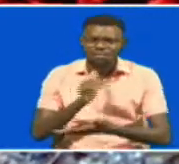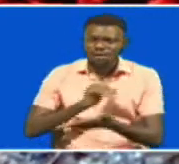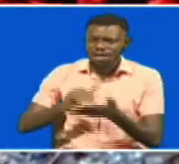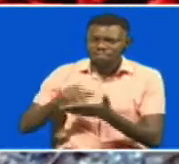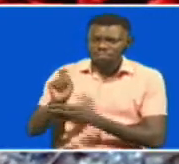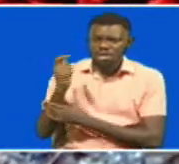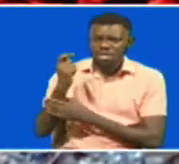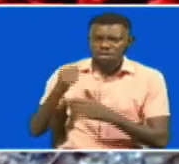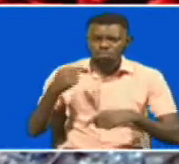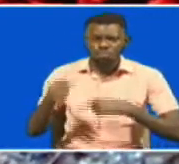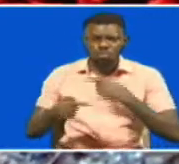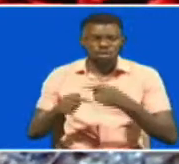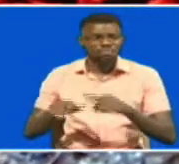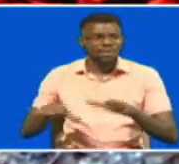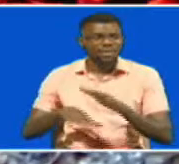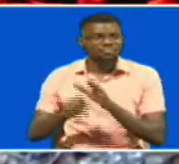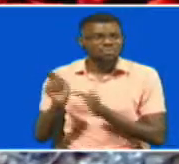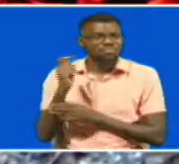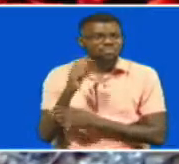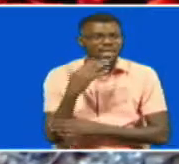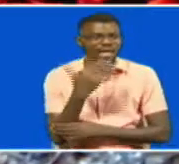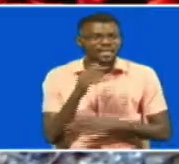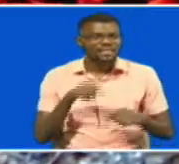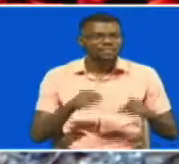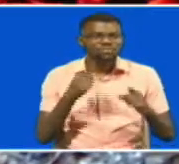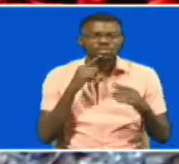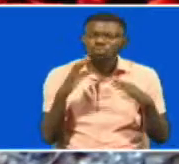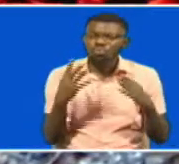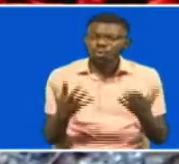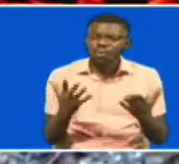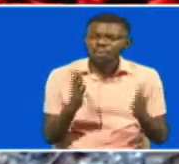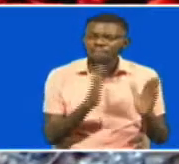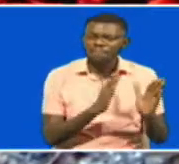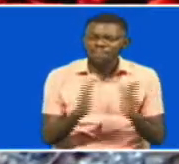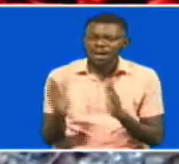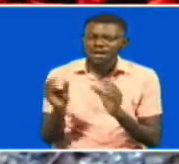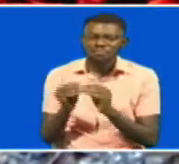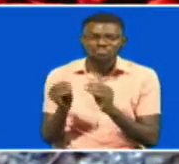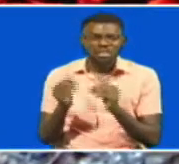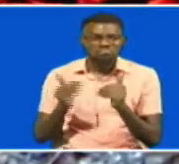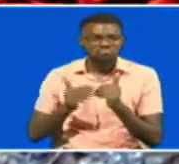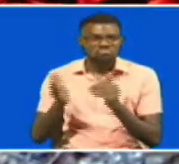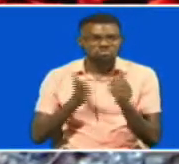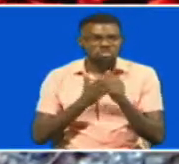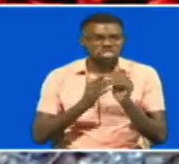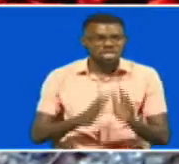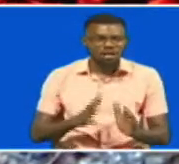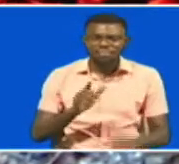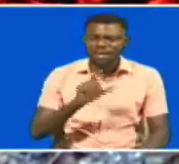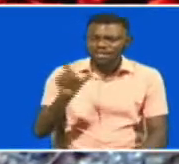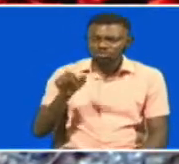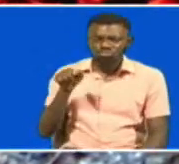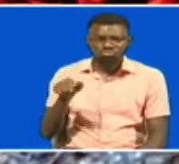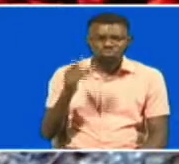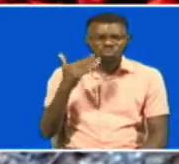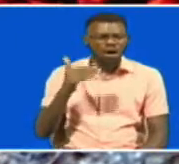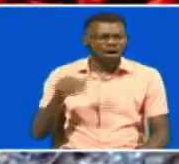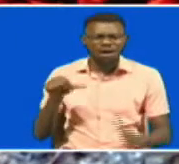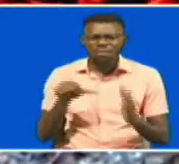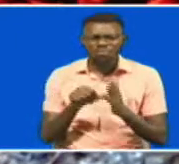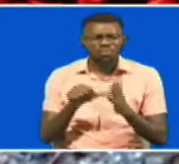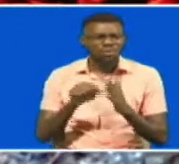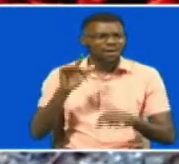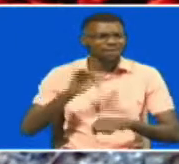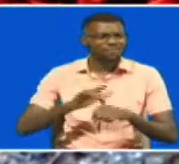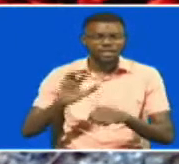continues, Deputy President Rigathi Gachagua has hinted at holding a meeting with the leadership from the region, which is one of the most affected areas